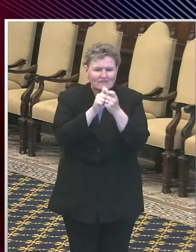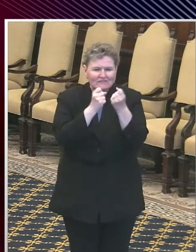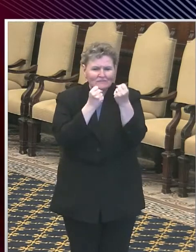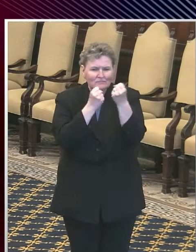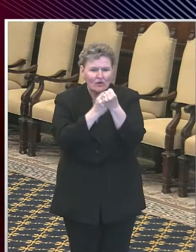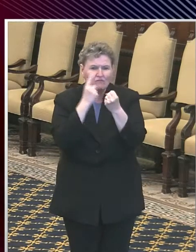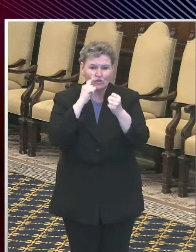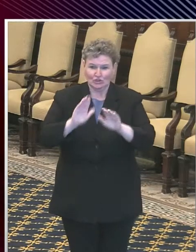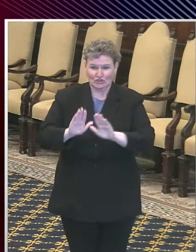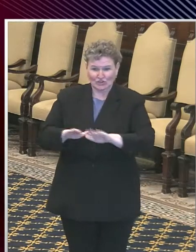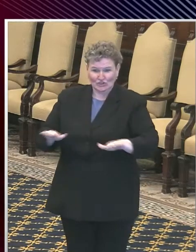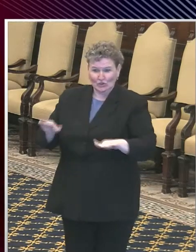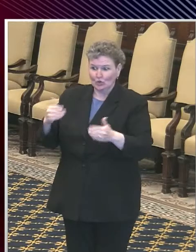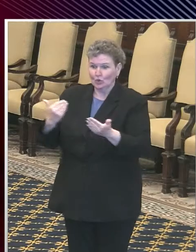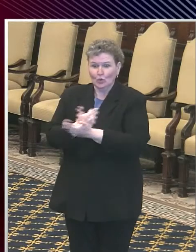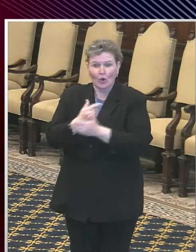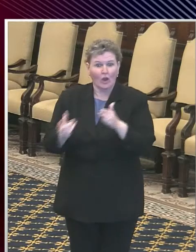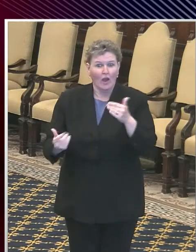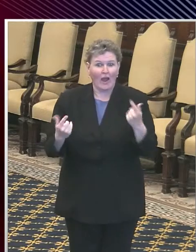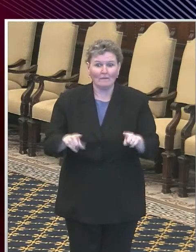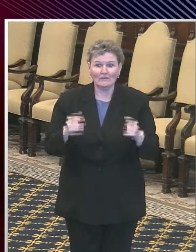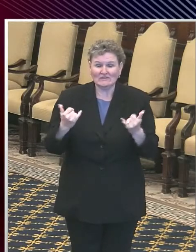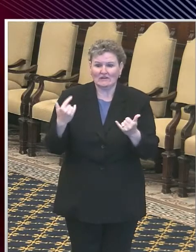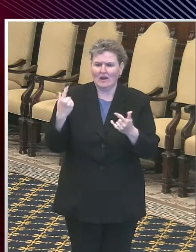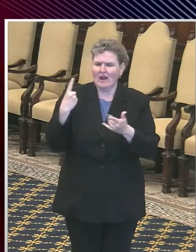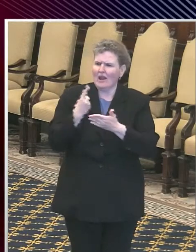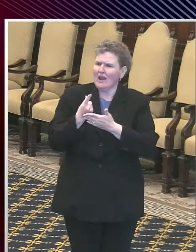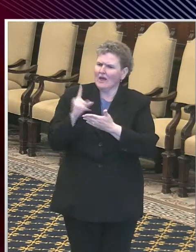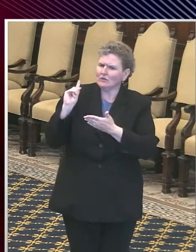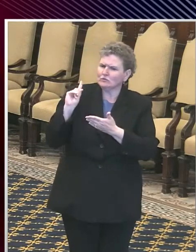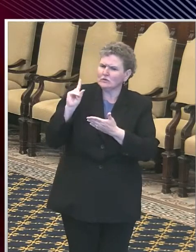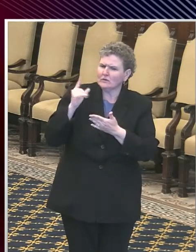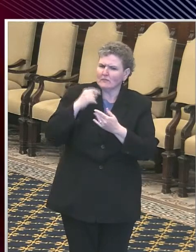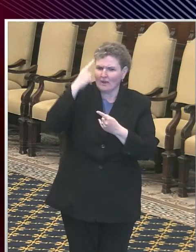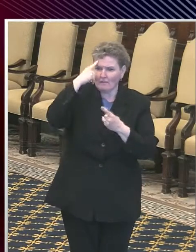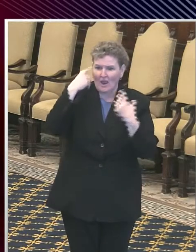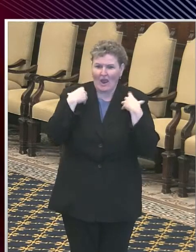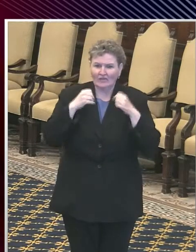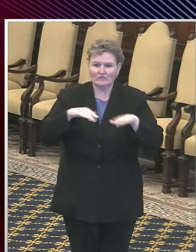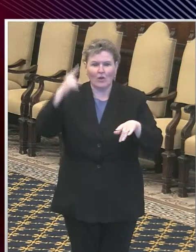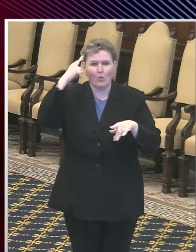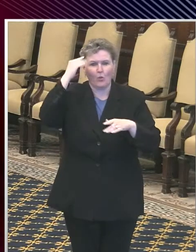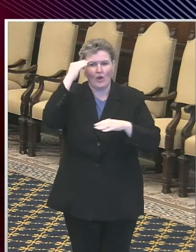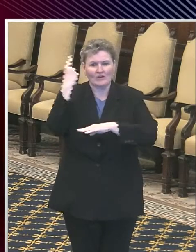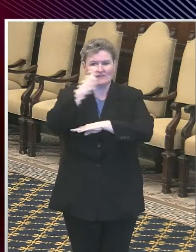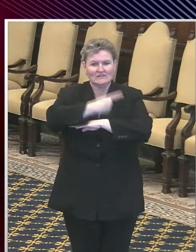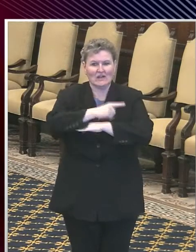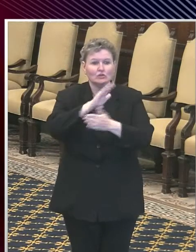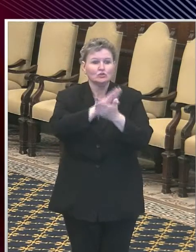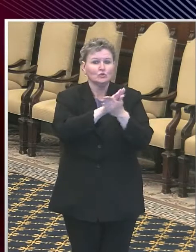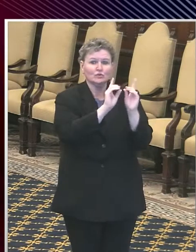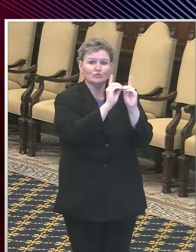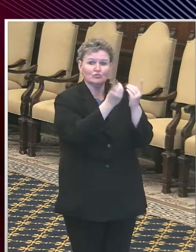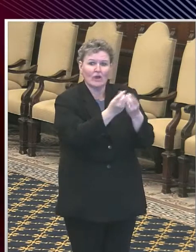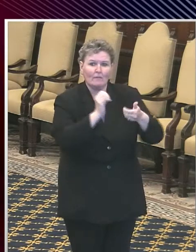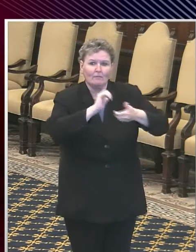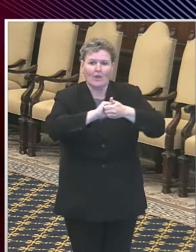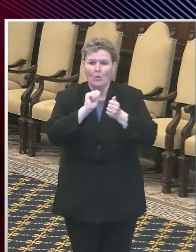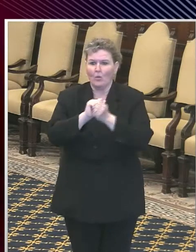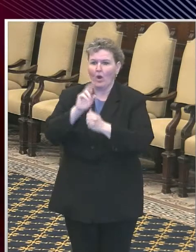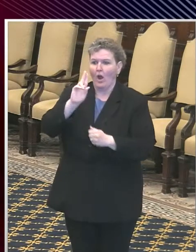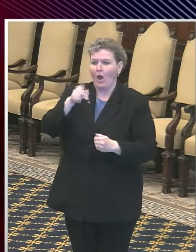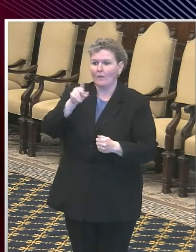with Independence Blue Cross to make resources easily accessible to more Philadelphians. These resources are available at